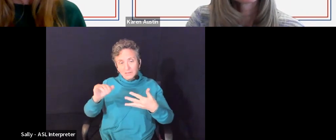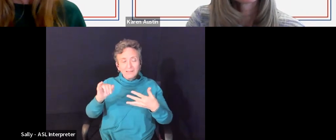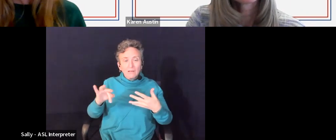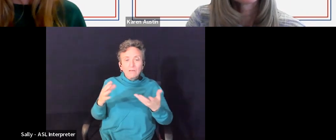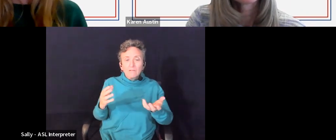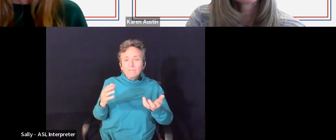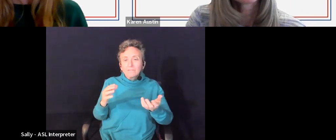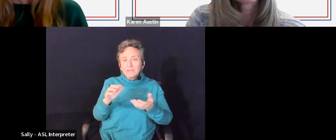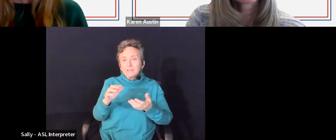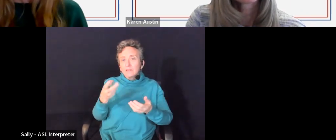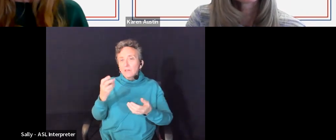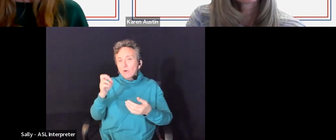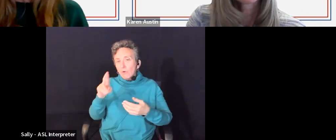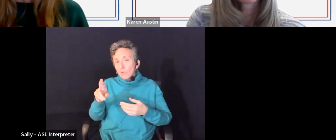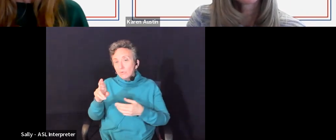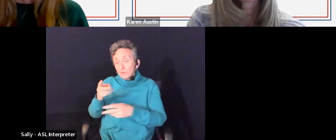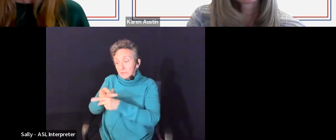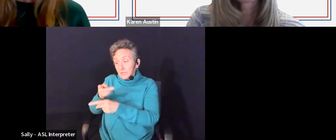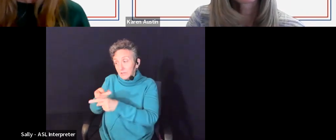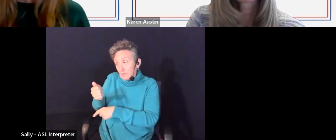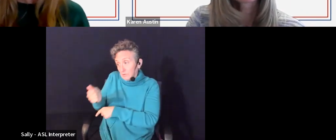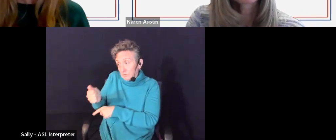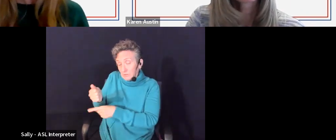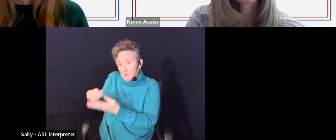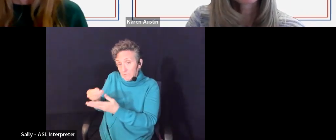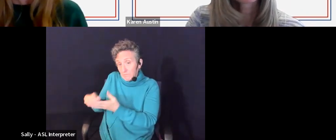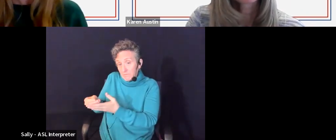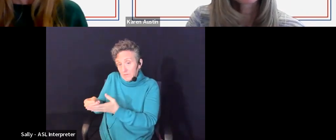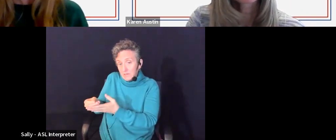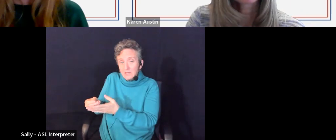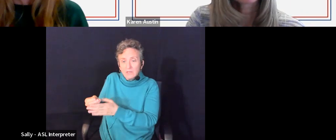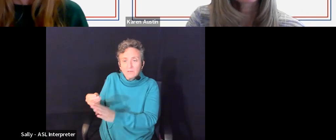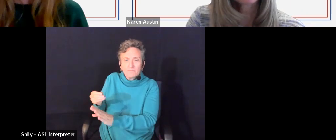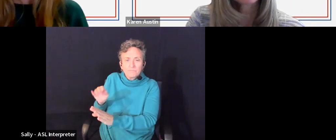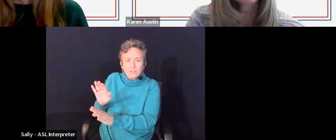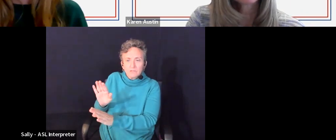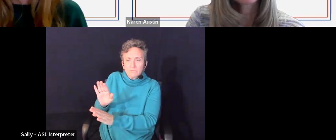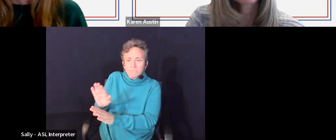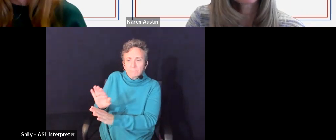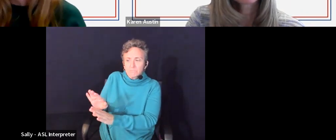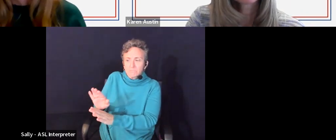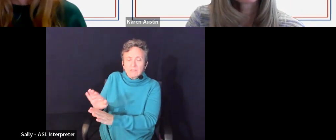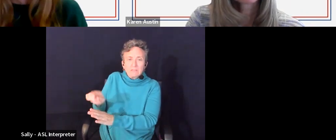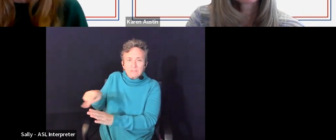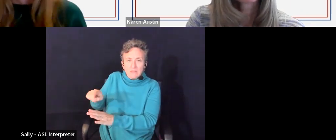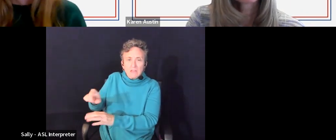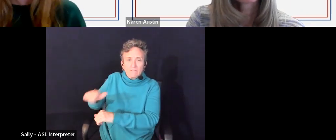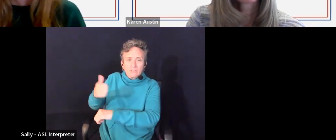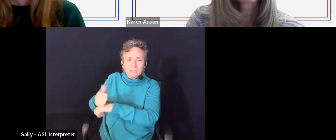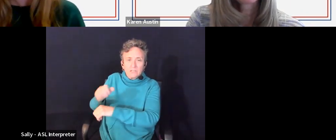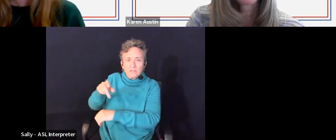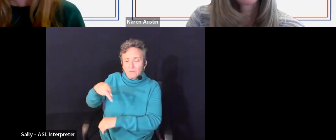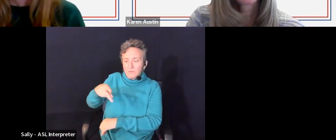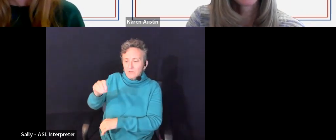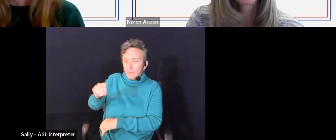owner is managing their own funds, then they could add someone as a POA, or sorry, power of attorney. It's hard not to just